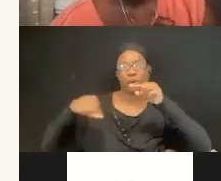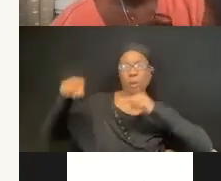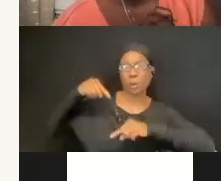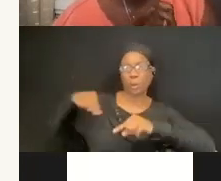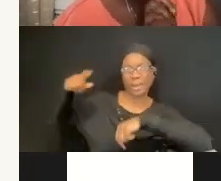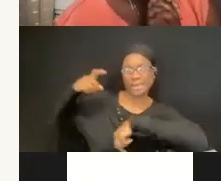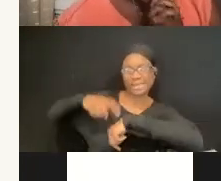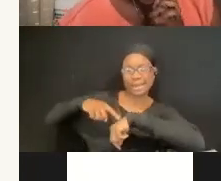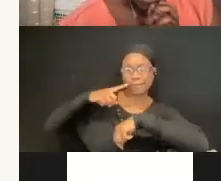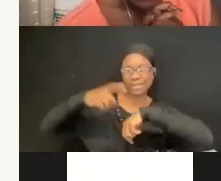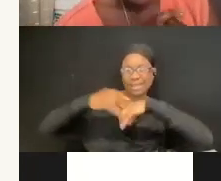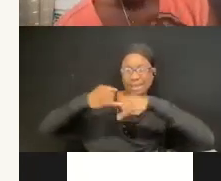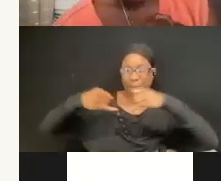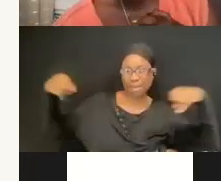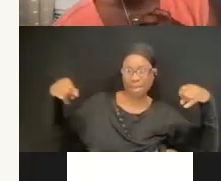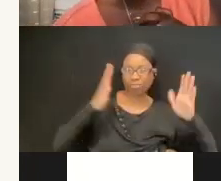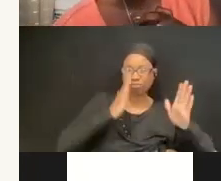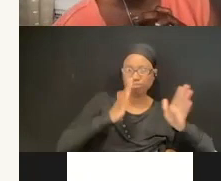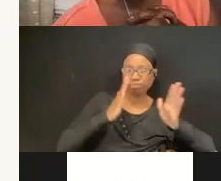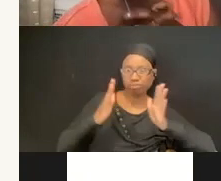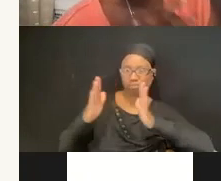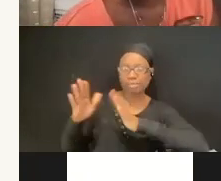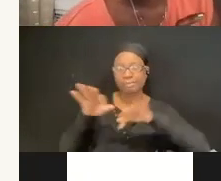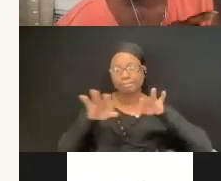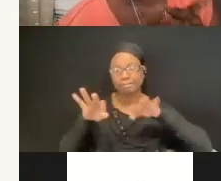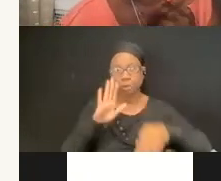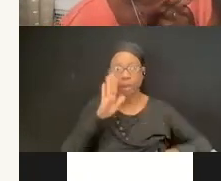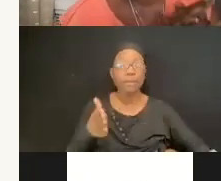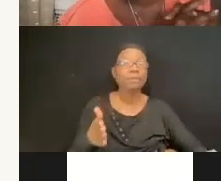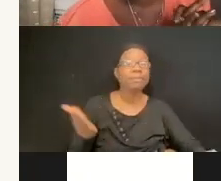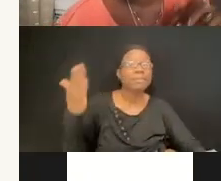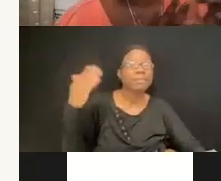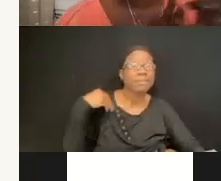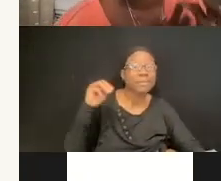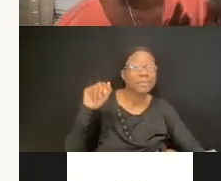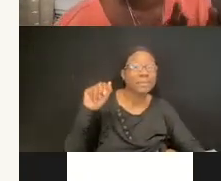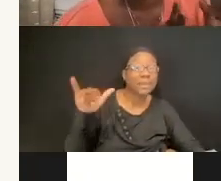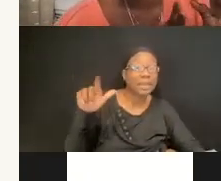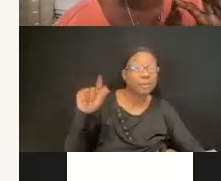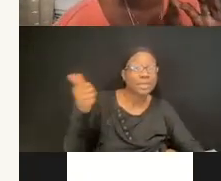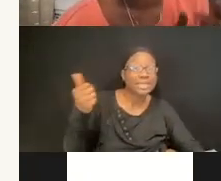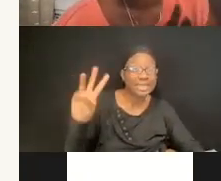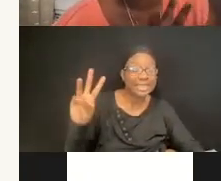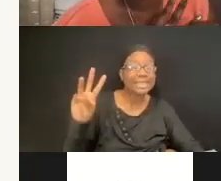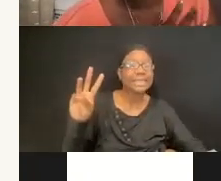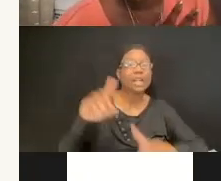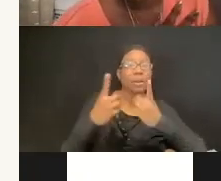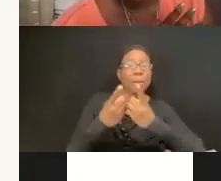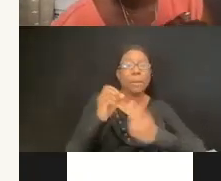this timeline. So on May of 2016, the Department of Justice declared that HB2